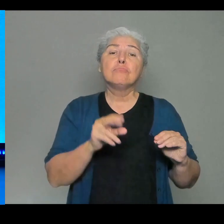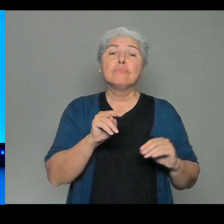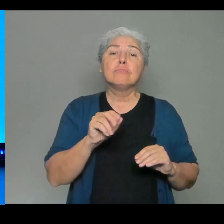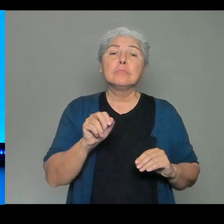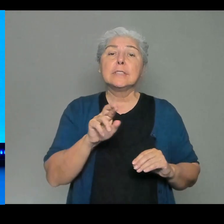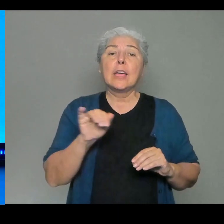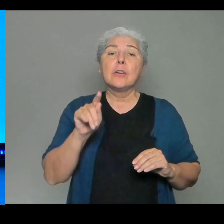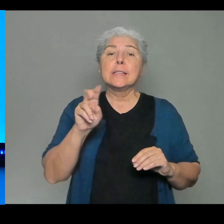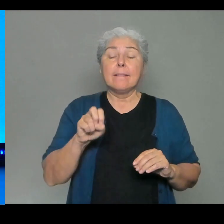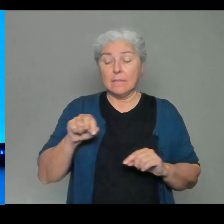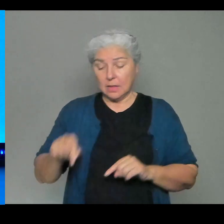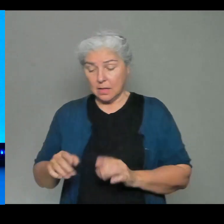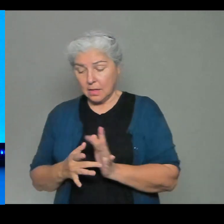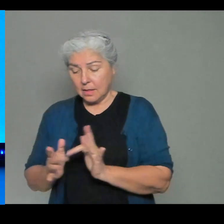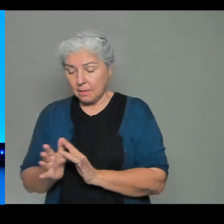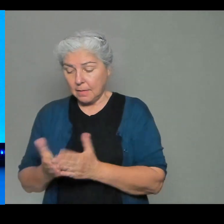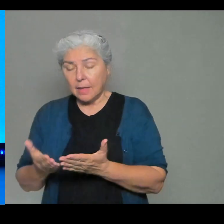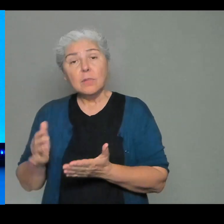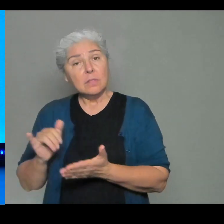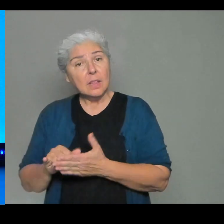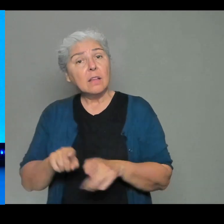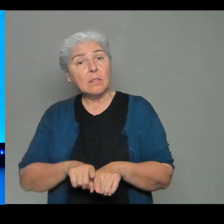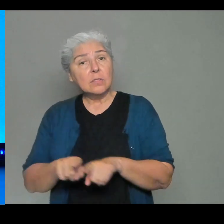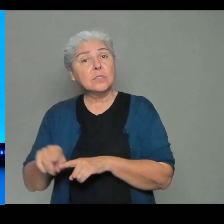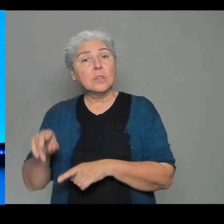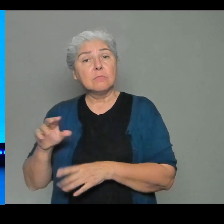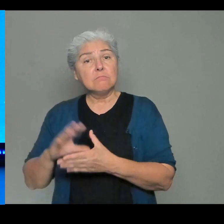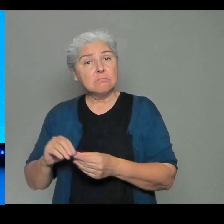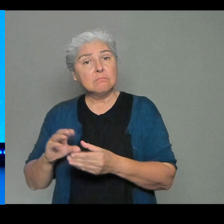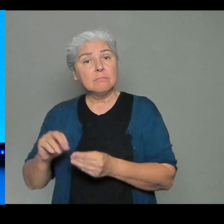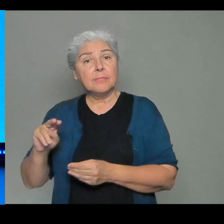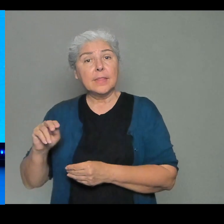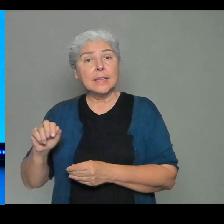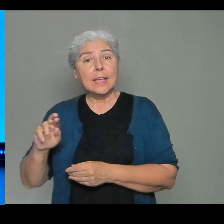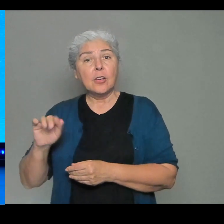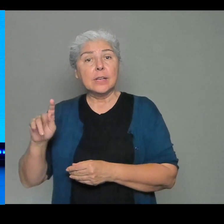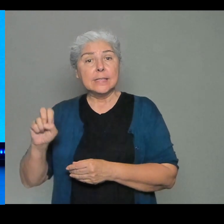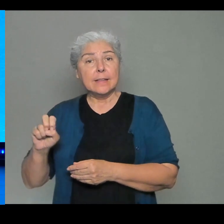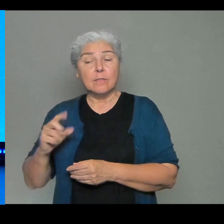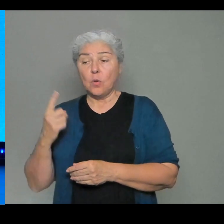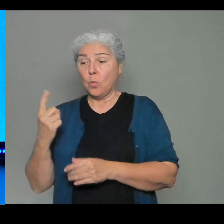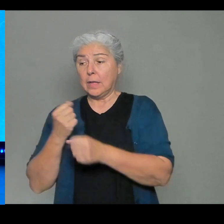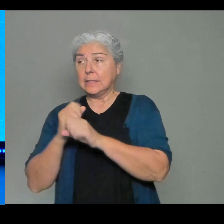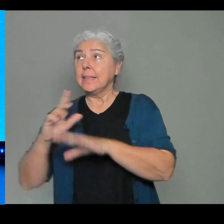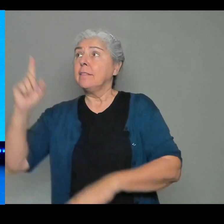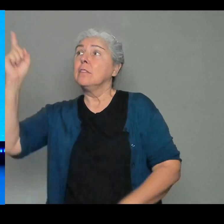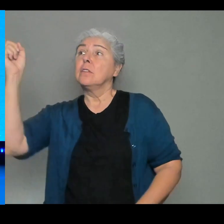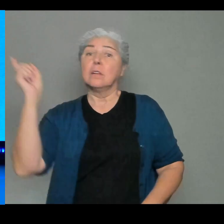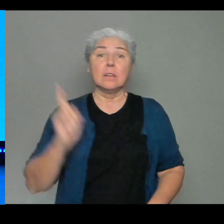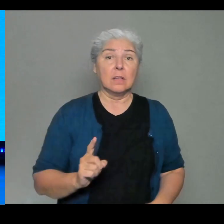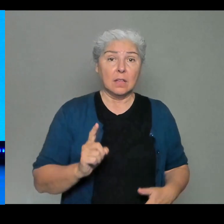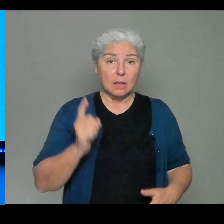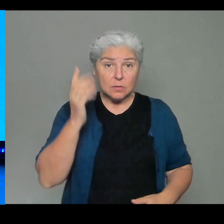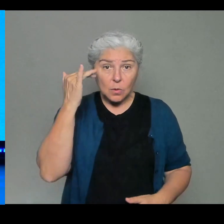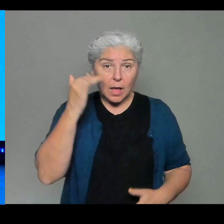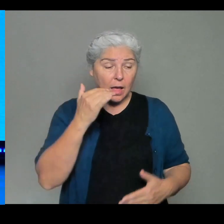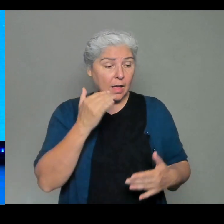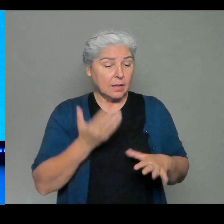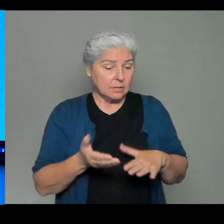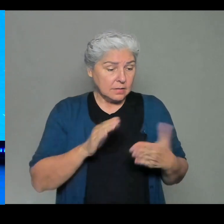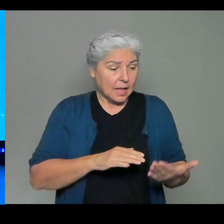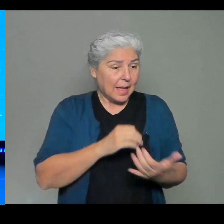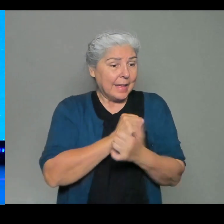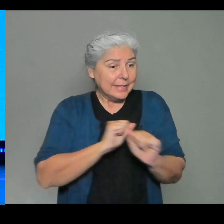narrative. The Bible is a narrative story of one Savior coming to